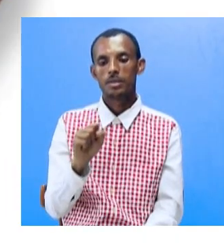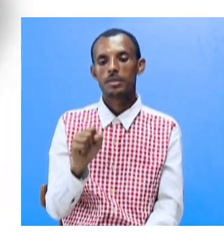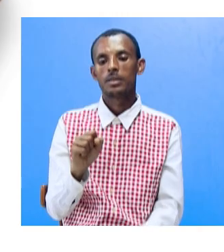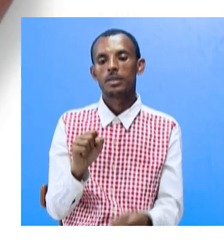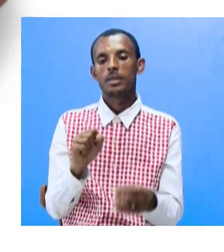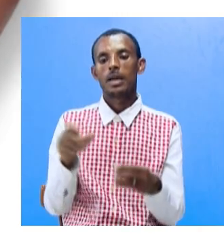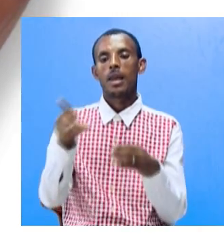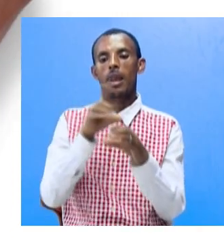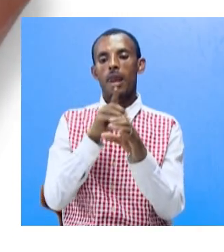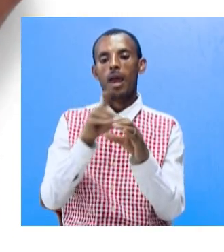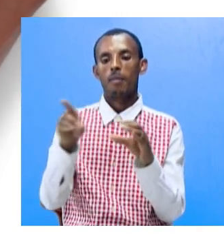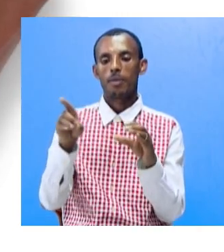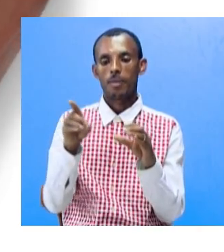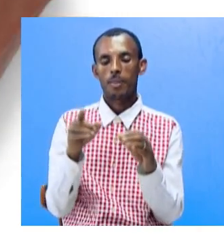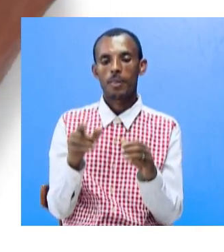diameter